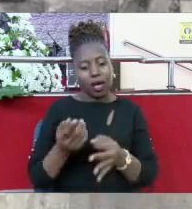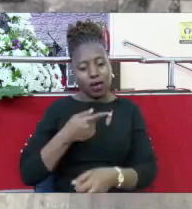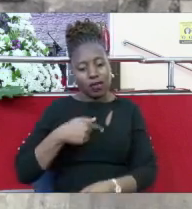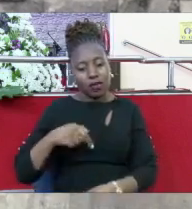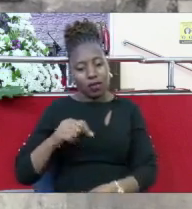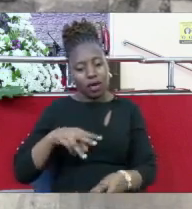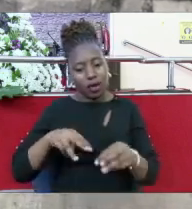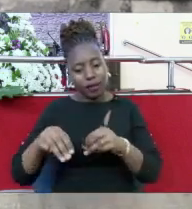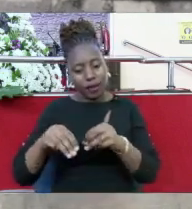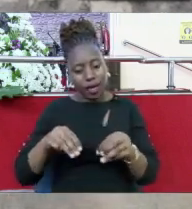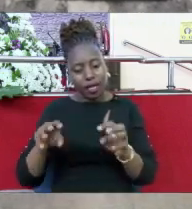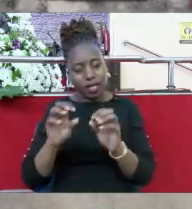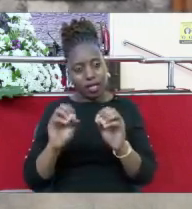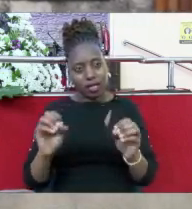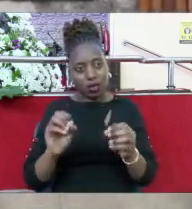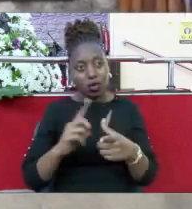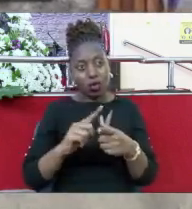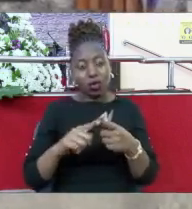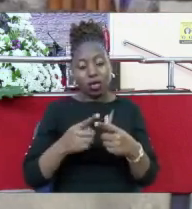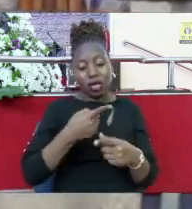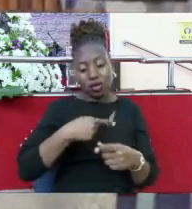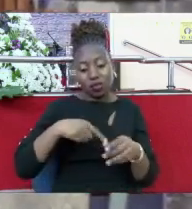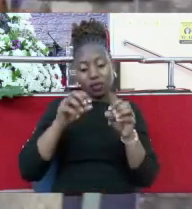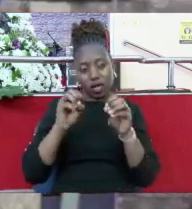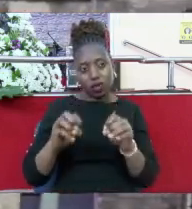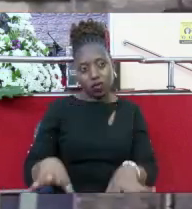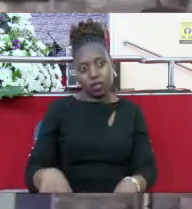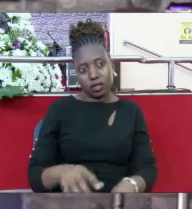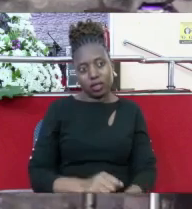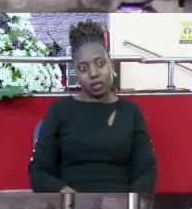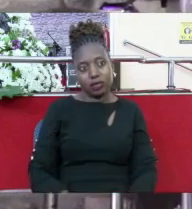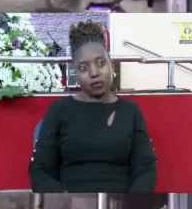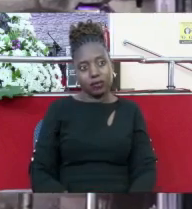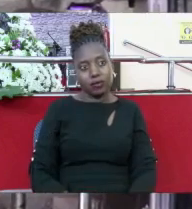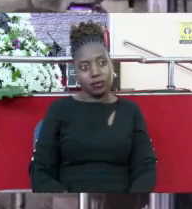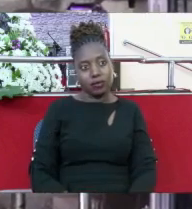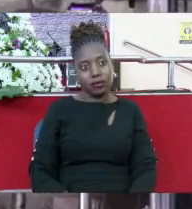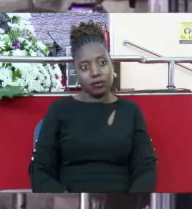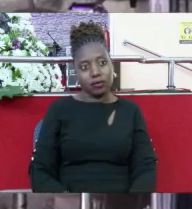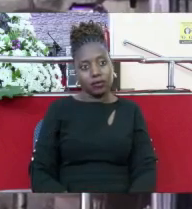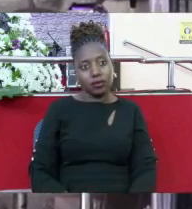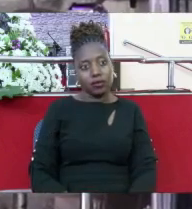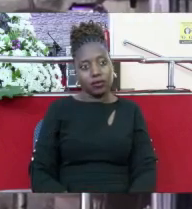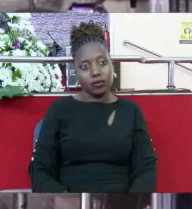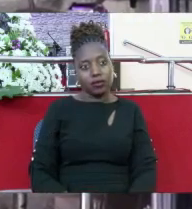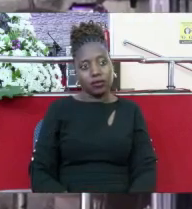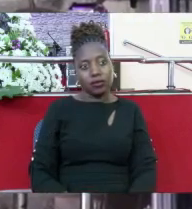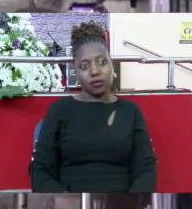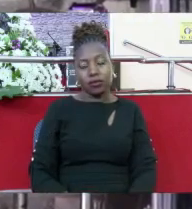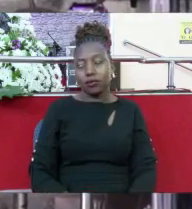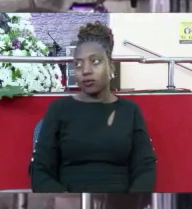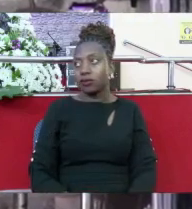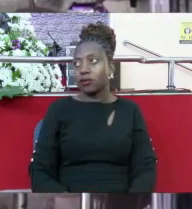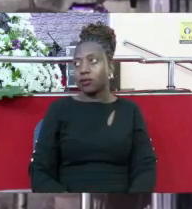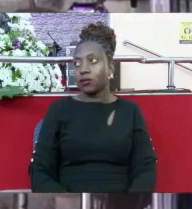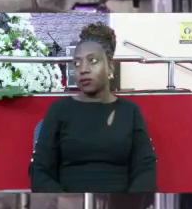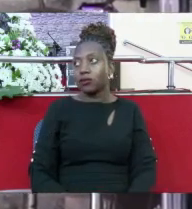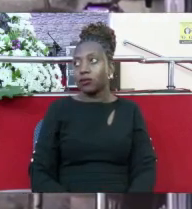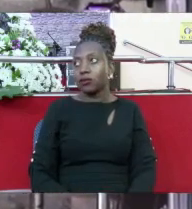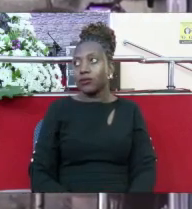we lose. If we don't manage, we lose it. Kama hatutazishughulikia vizuri rasilimali zile Mungu ametubariki